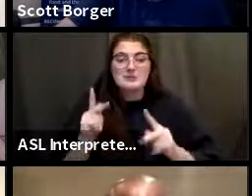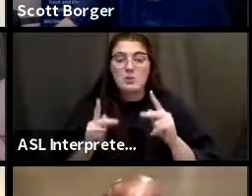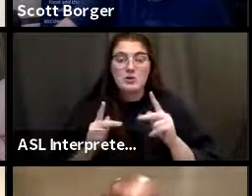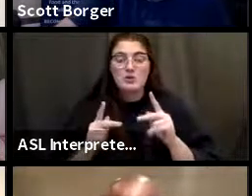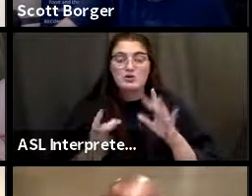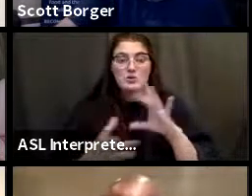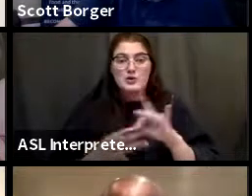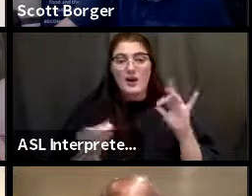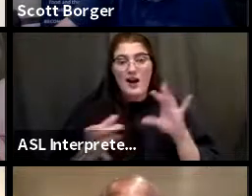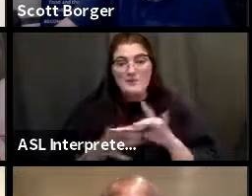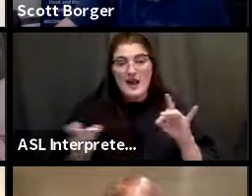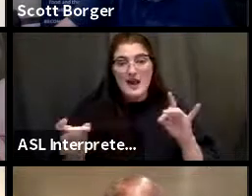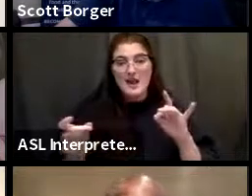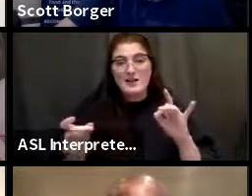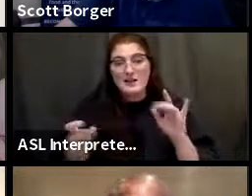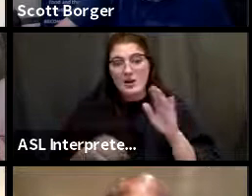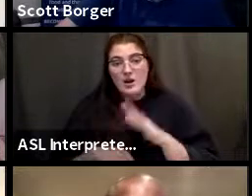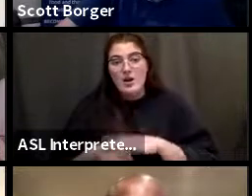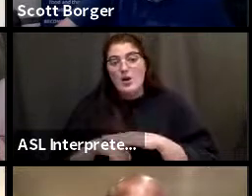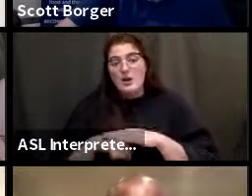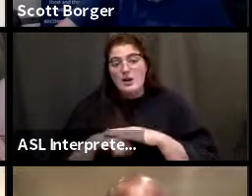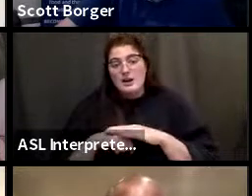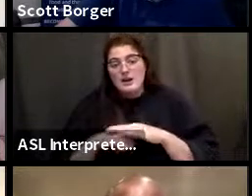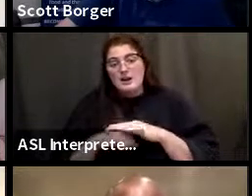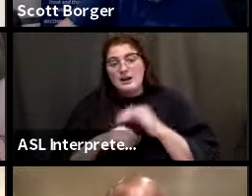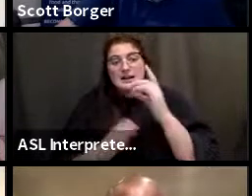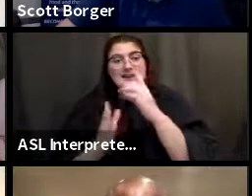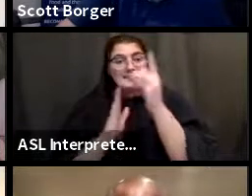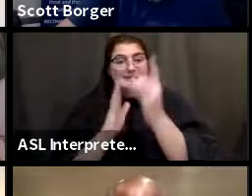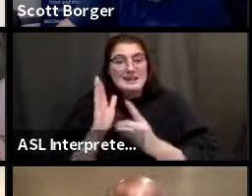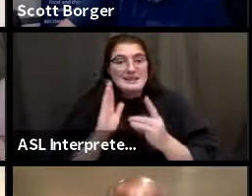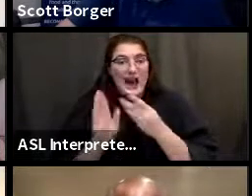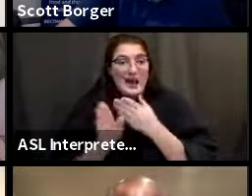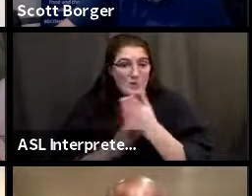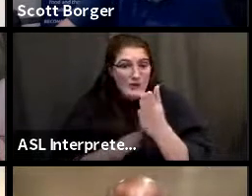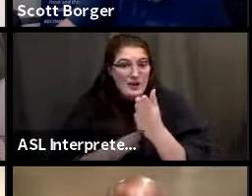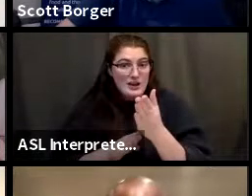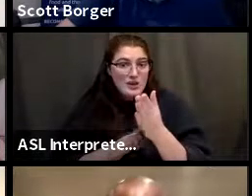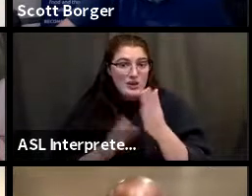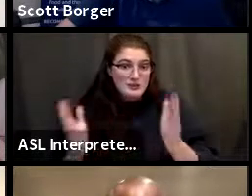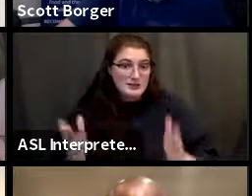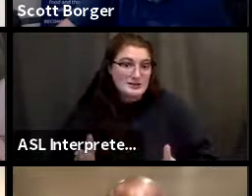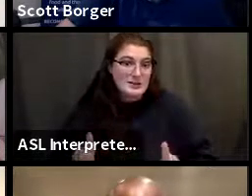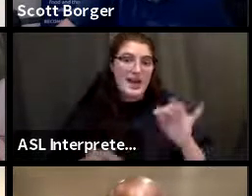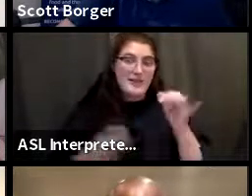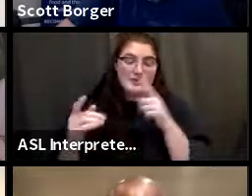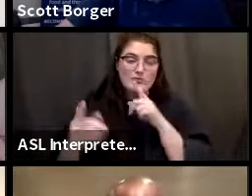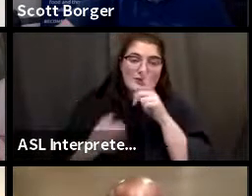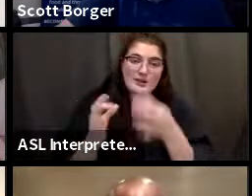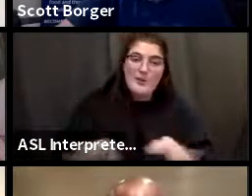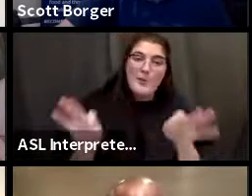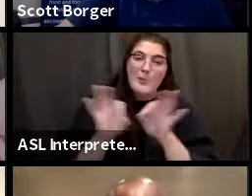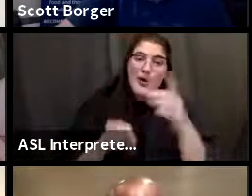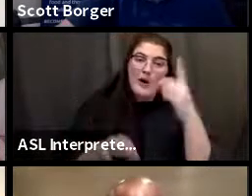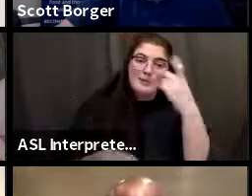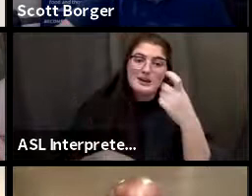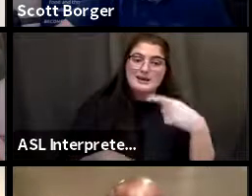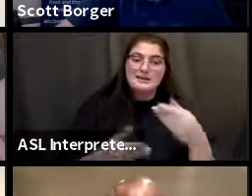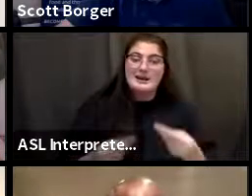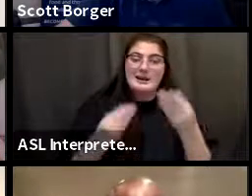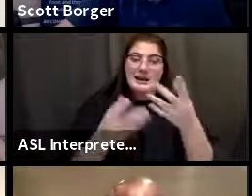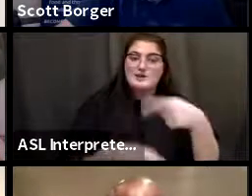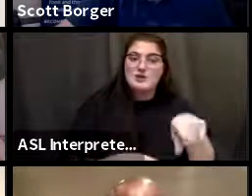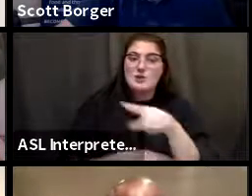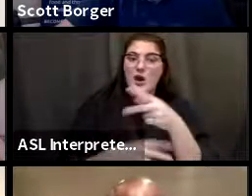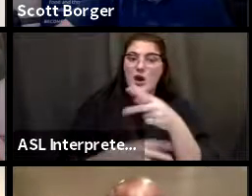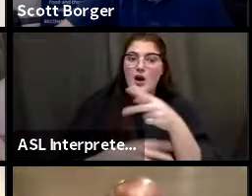comment on design professionals. And I think that's really important because it gives you a place to go